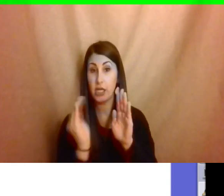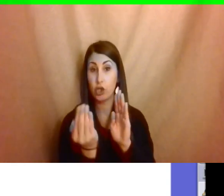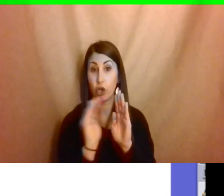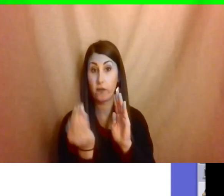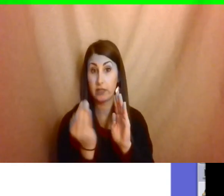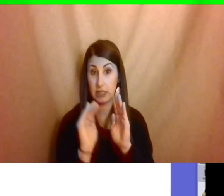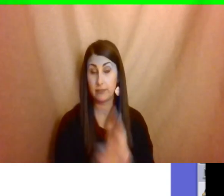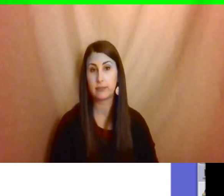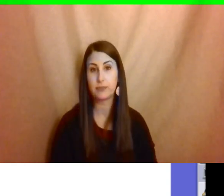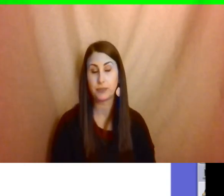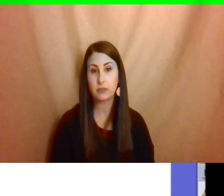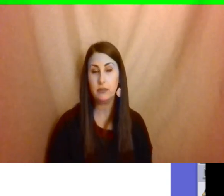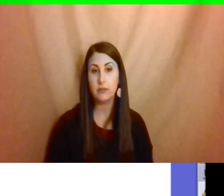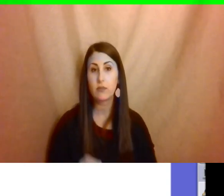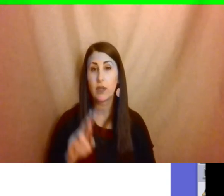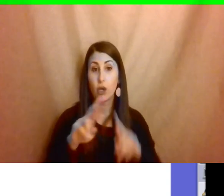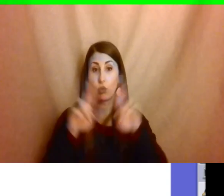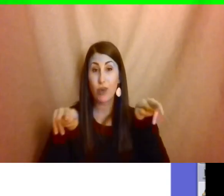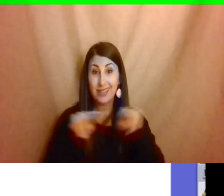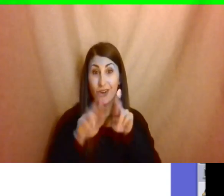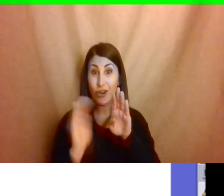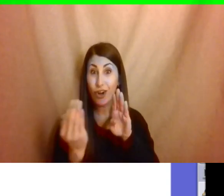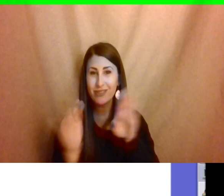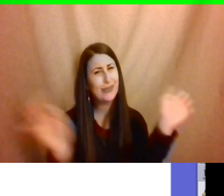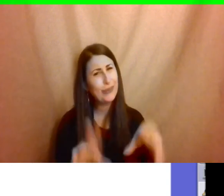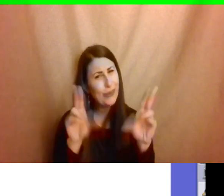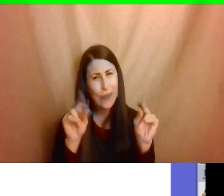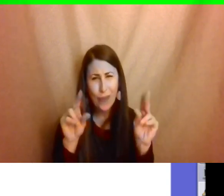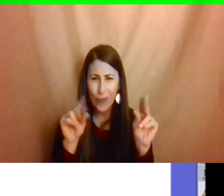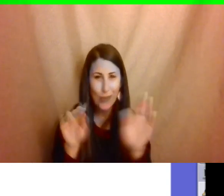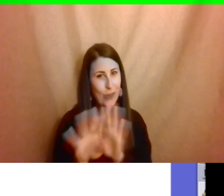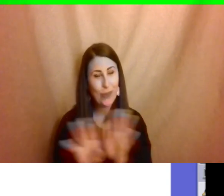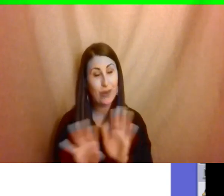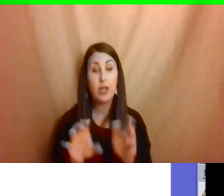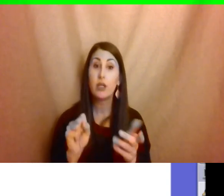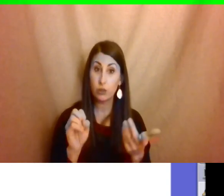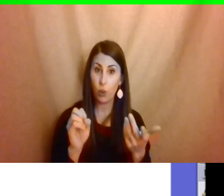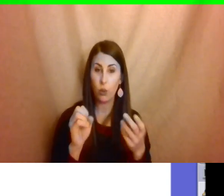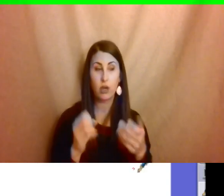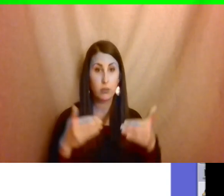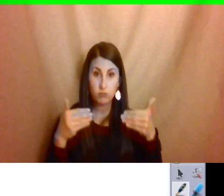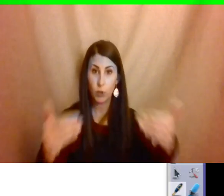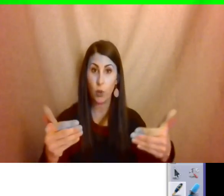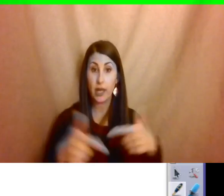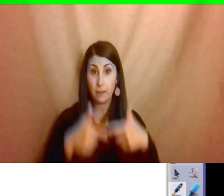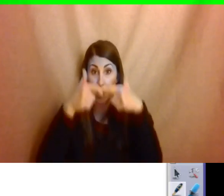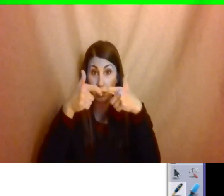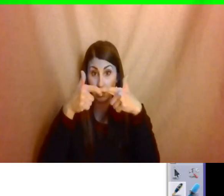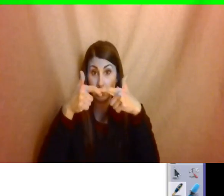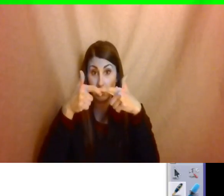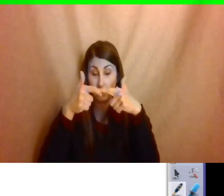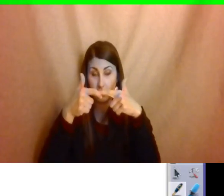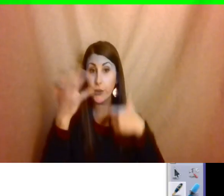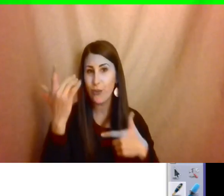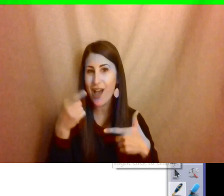So go ahead and pause this so that you can do some extra examples on your notes of cylinders. Go ahead.